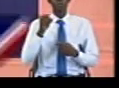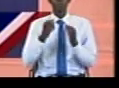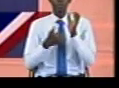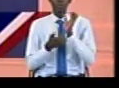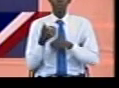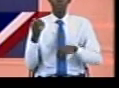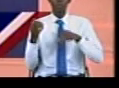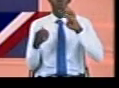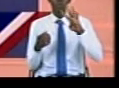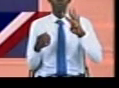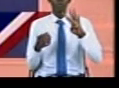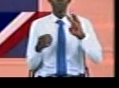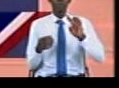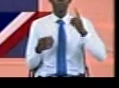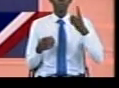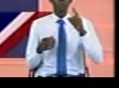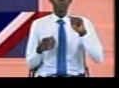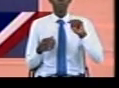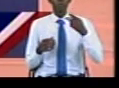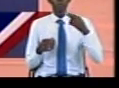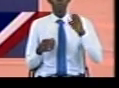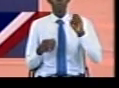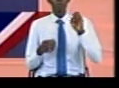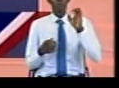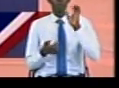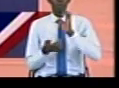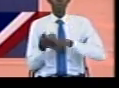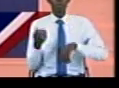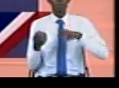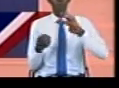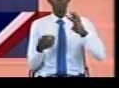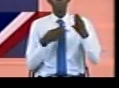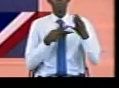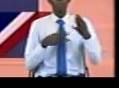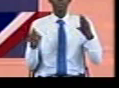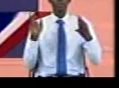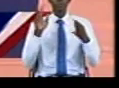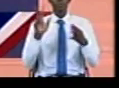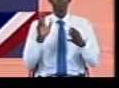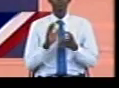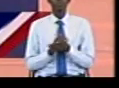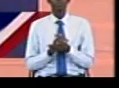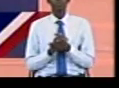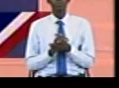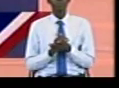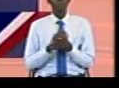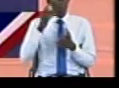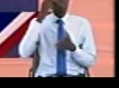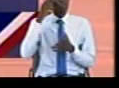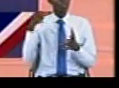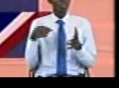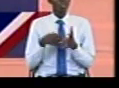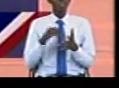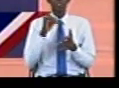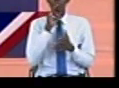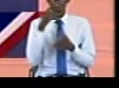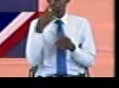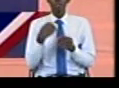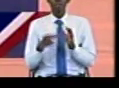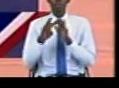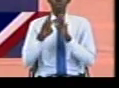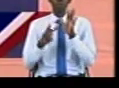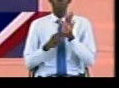1 Thessalonians chapter 4. And we're reading from verse 3. 1 Thessalonians chapter 4, verse 3. For this is the will of God, even